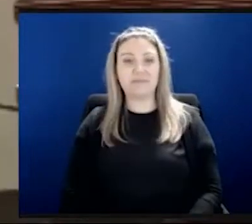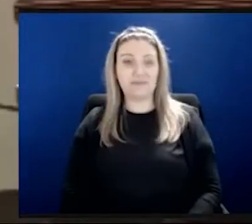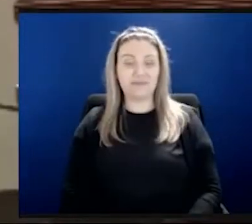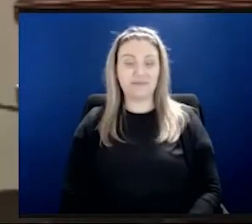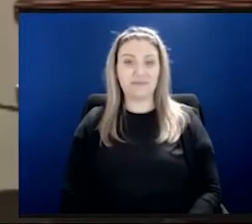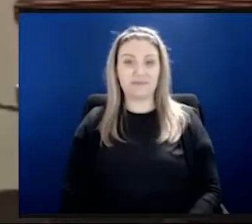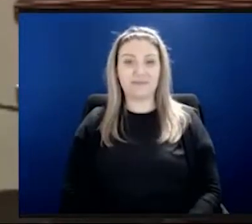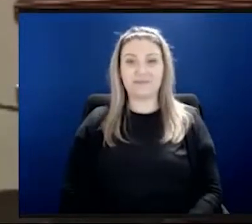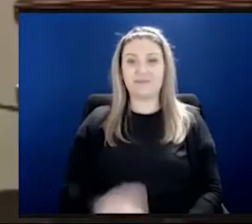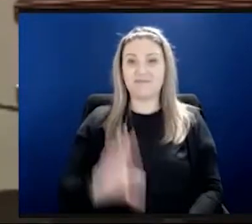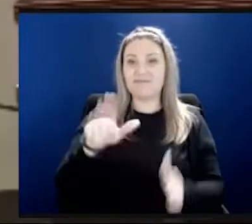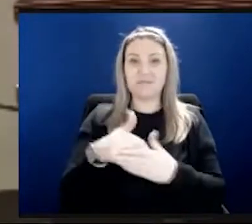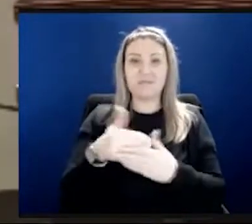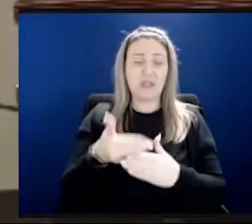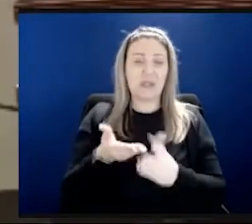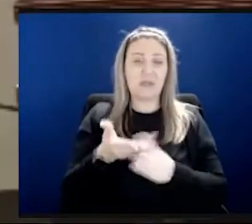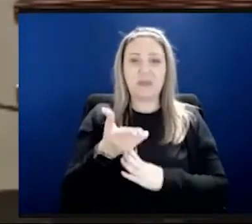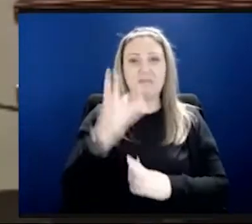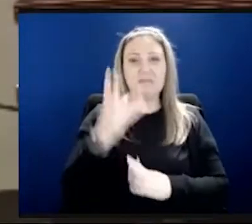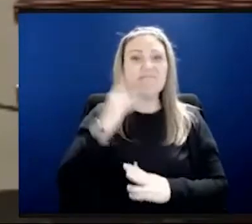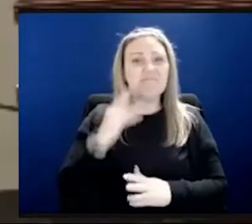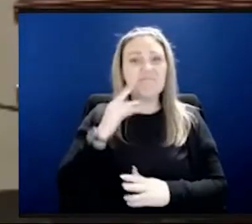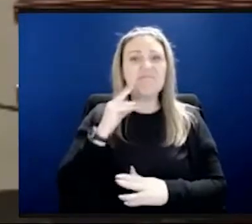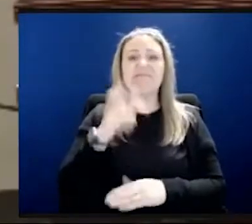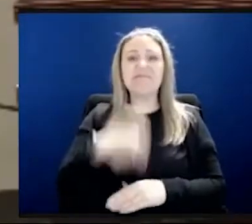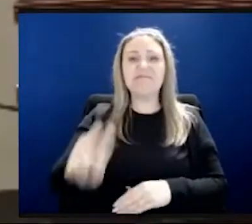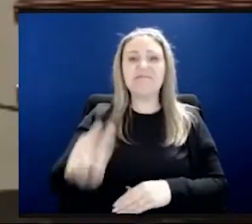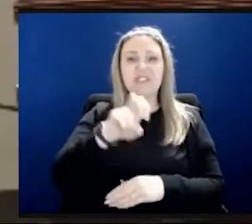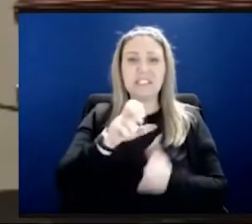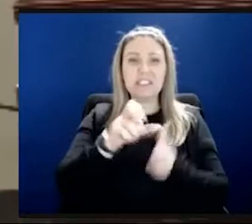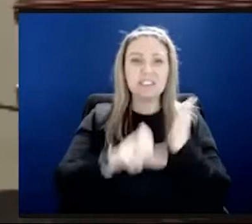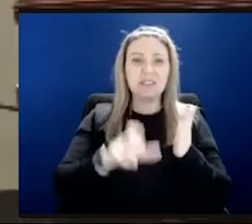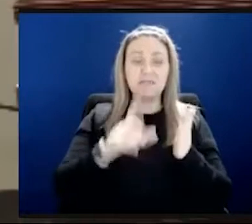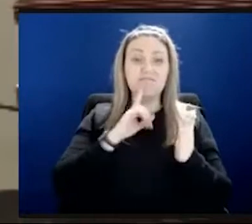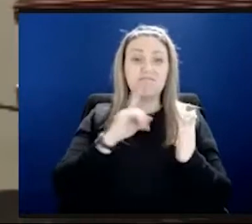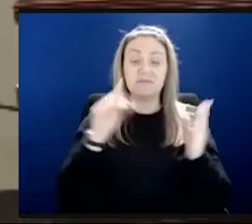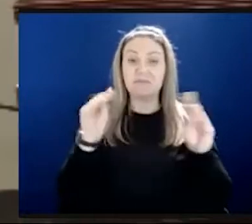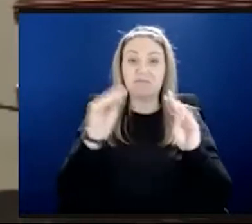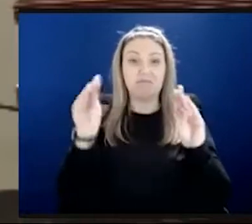through the journey and the waiting and the surgeries, it's truly a miracle,